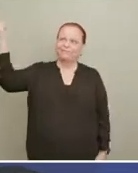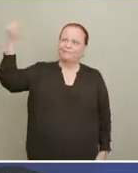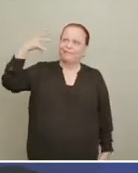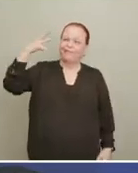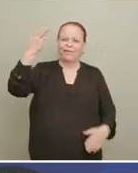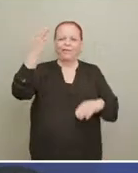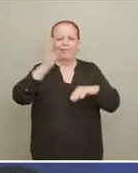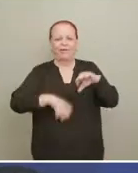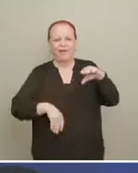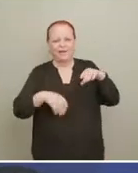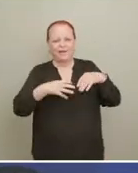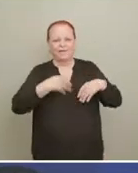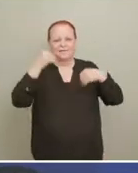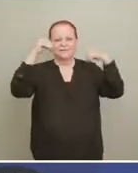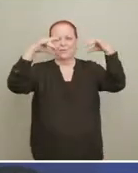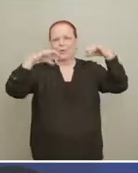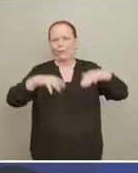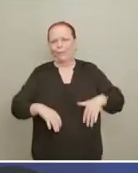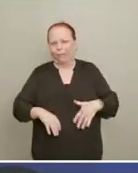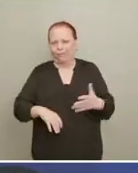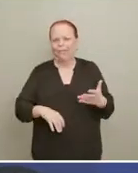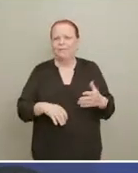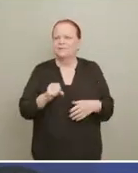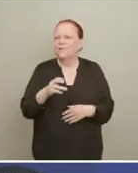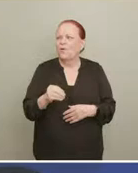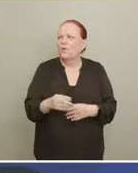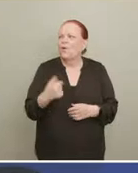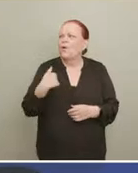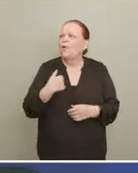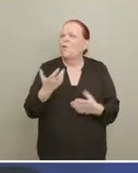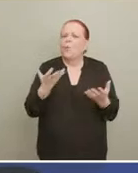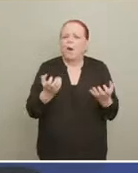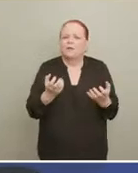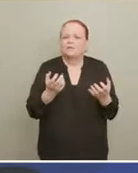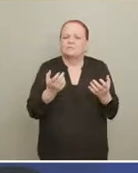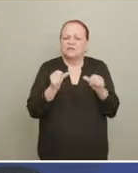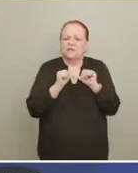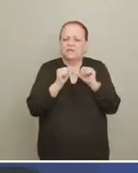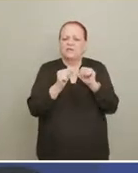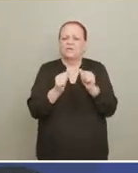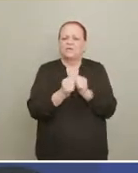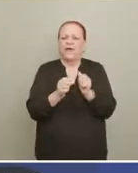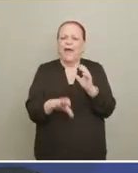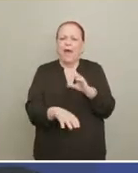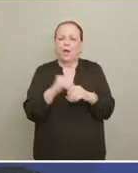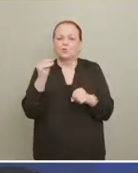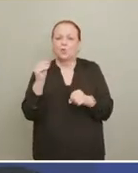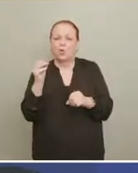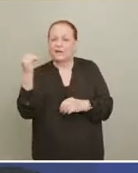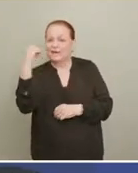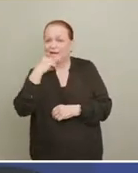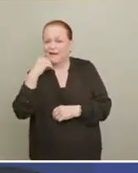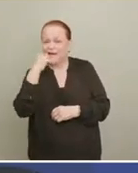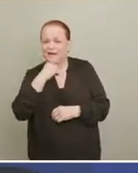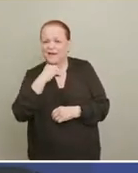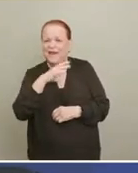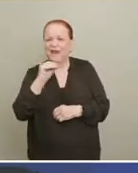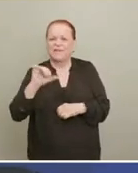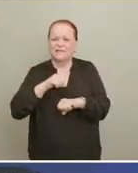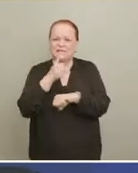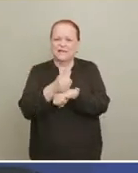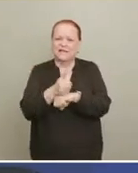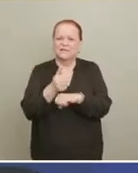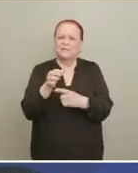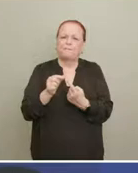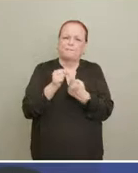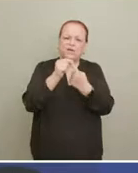So when I found from the cities that I work with, they want to keep the outdoor dining open, and they've set aside some special areas